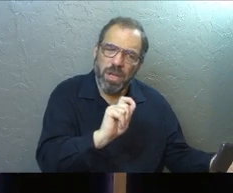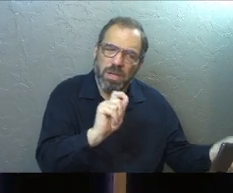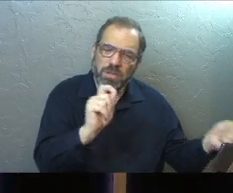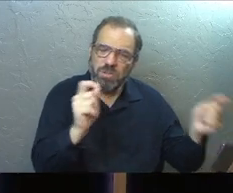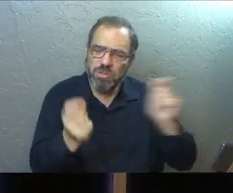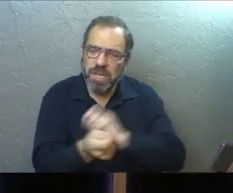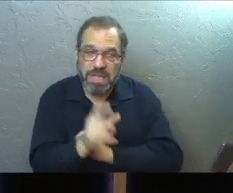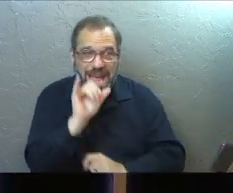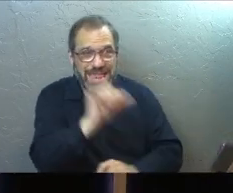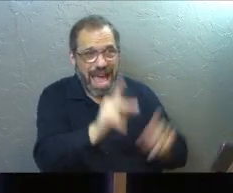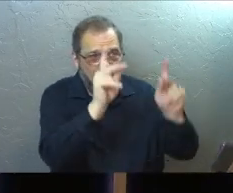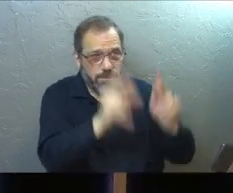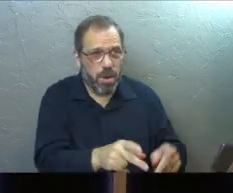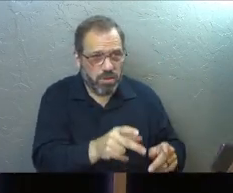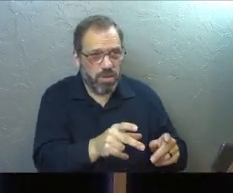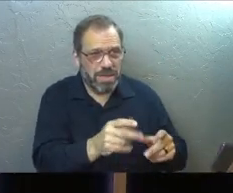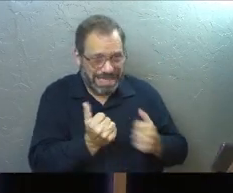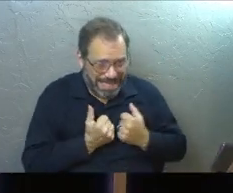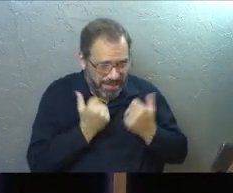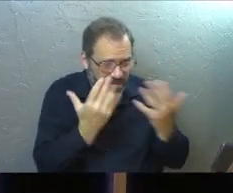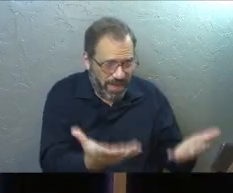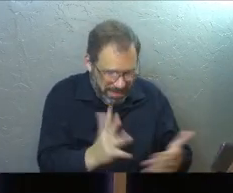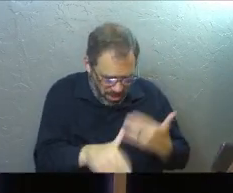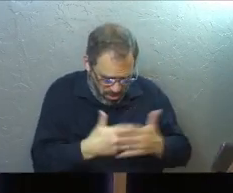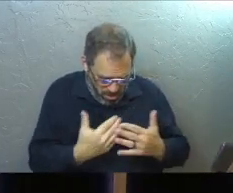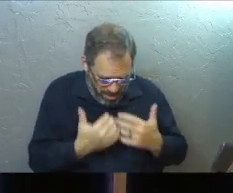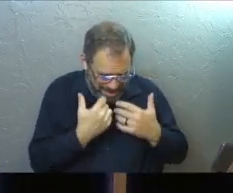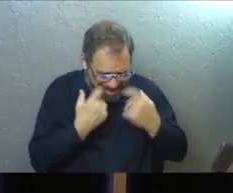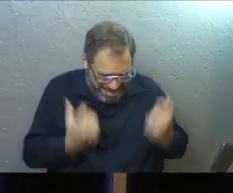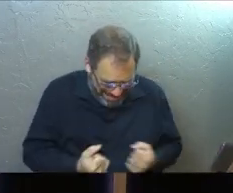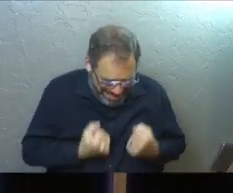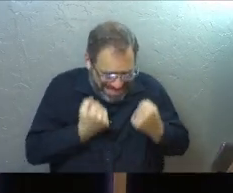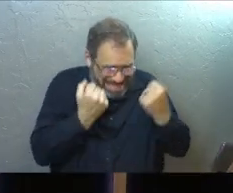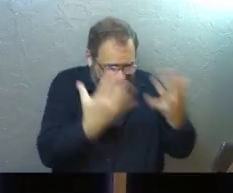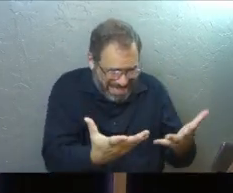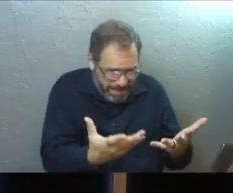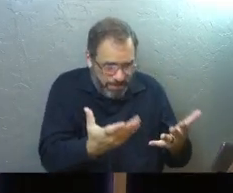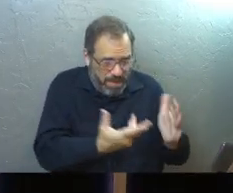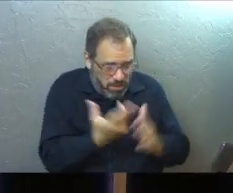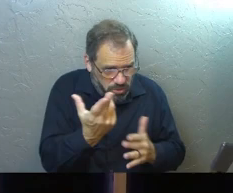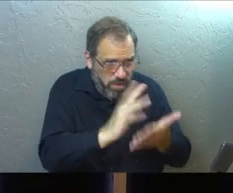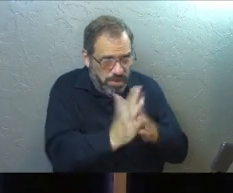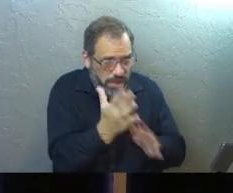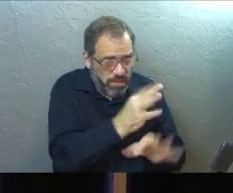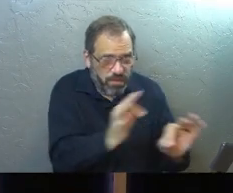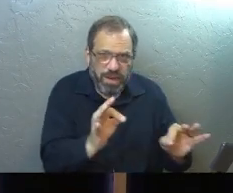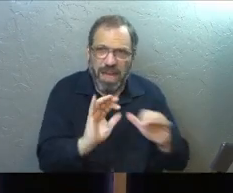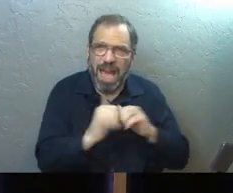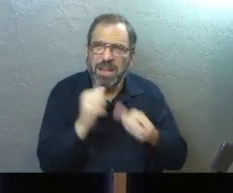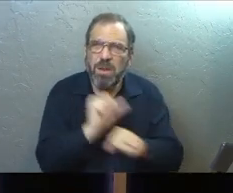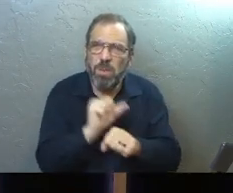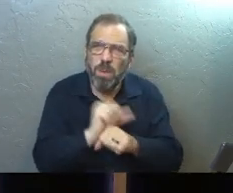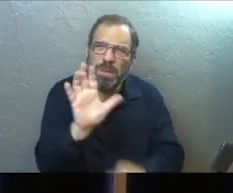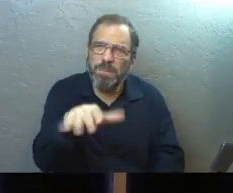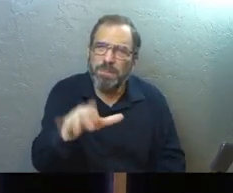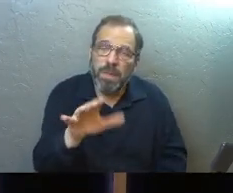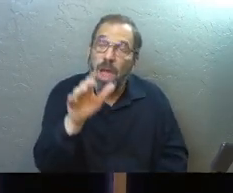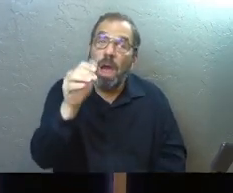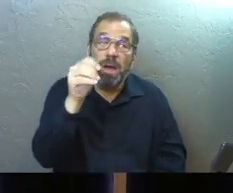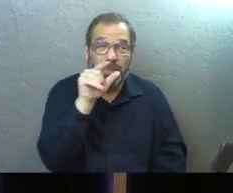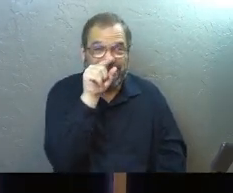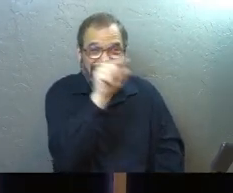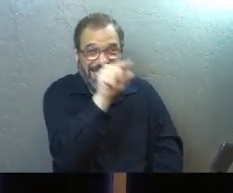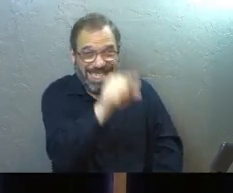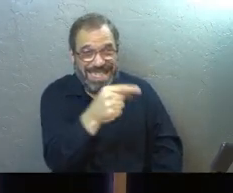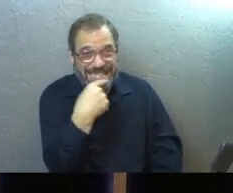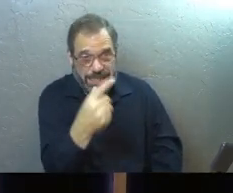around because that person is confessing. They're getting it out there. And the truth starts to set that person free. Well, how does that work? Because every time